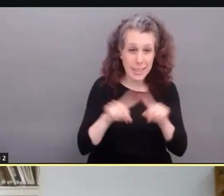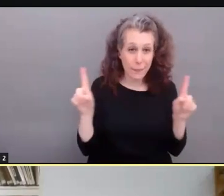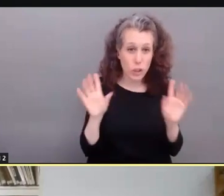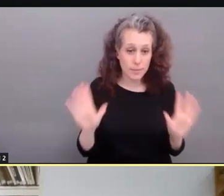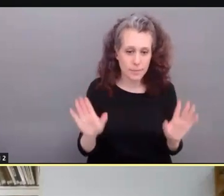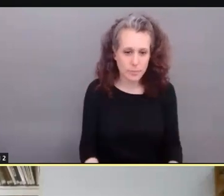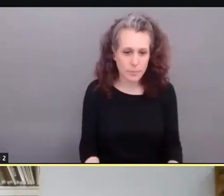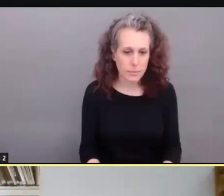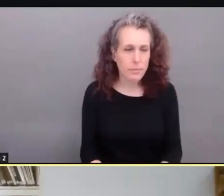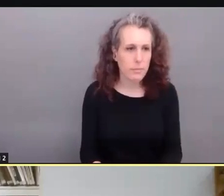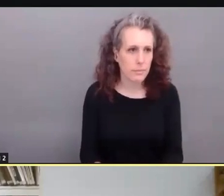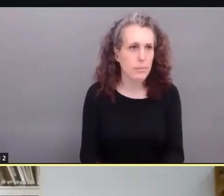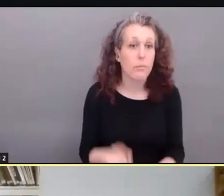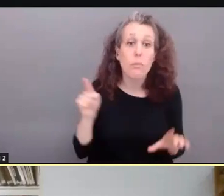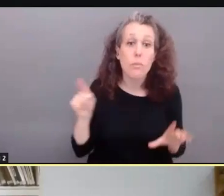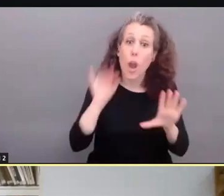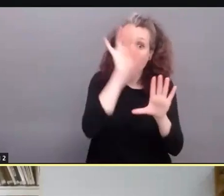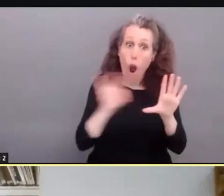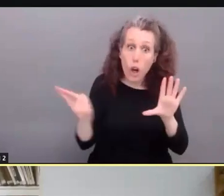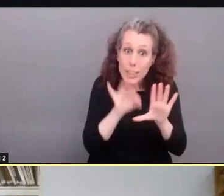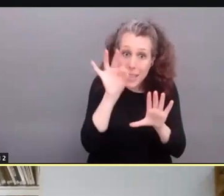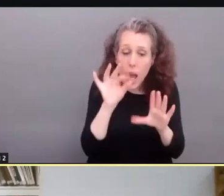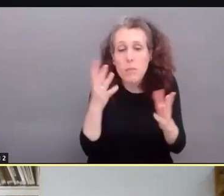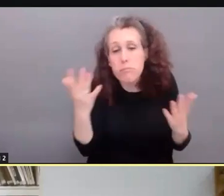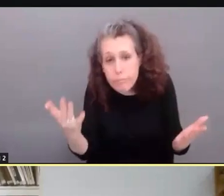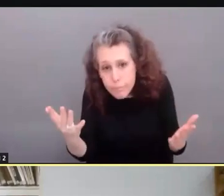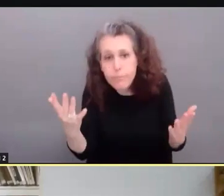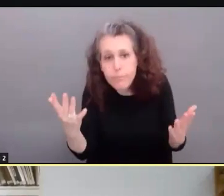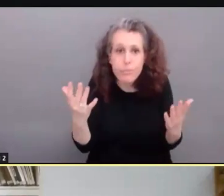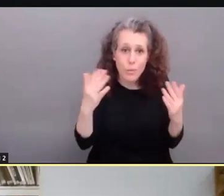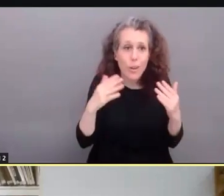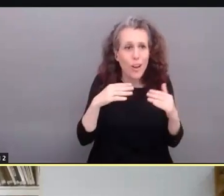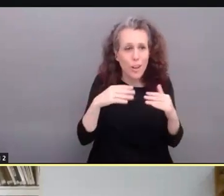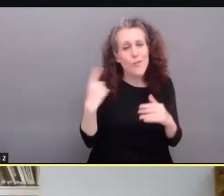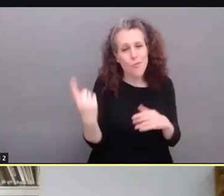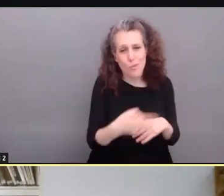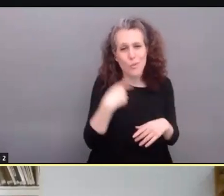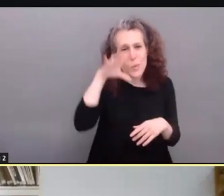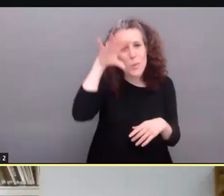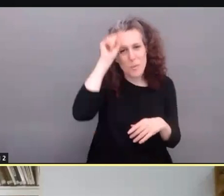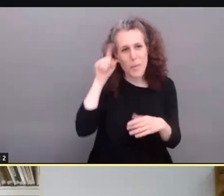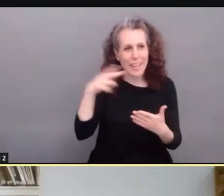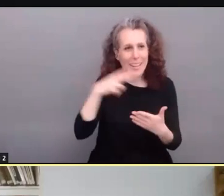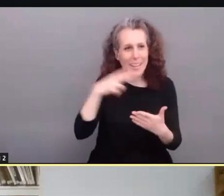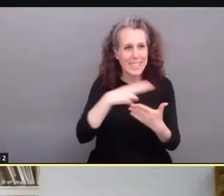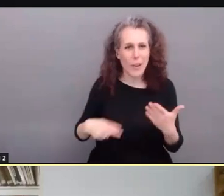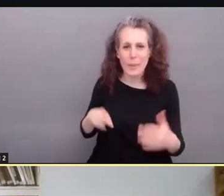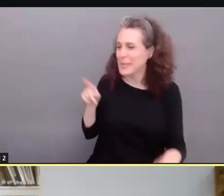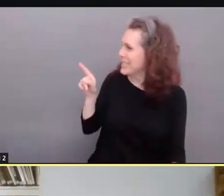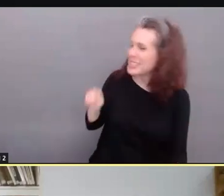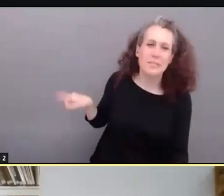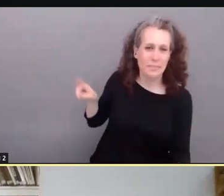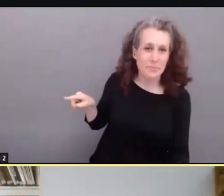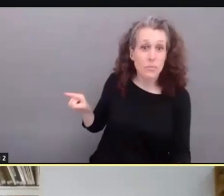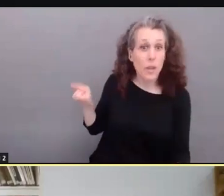And of course, as architects, most of us tend to remember the diagrams, the illustrations, and with this